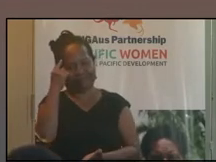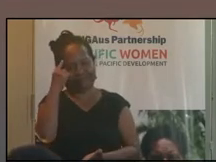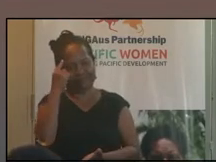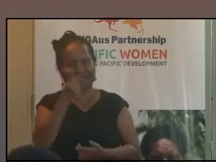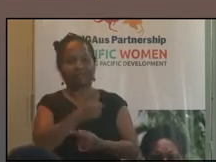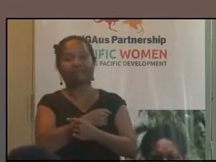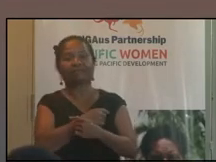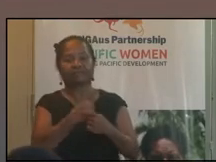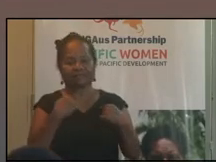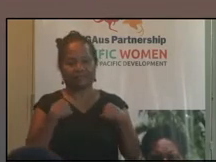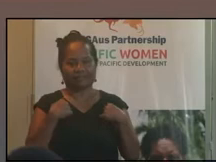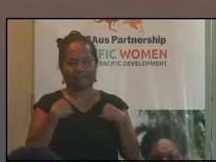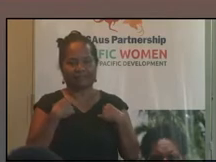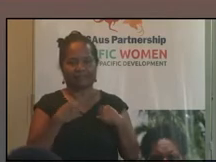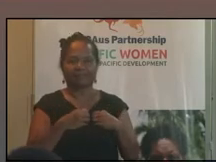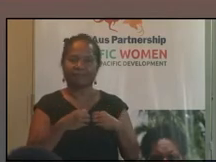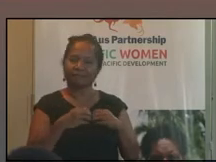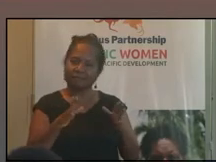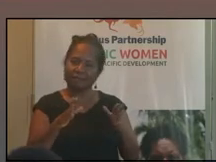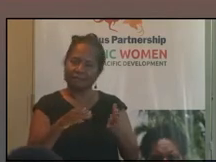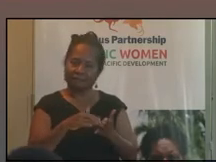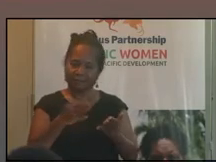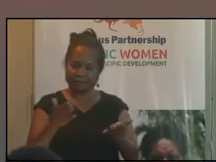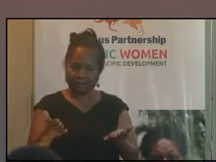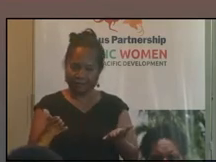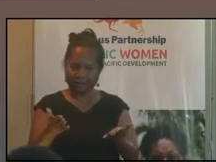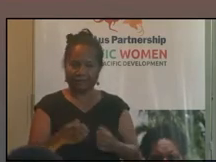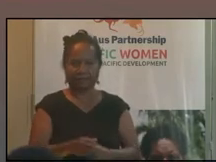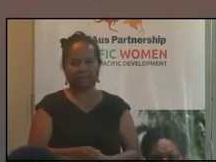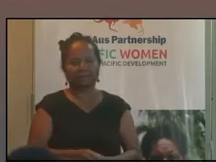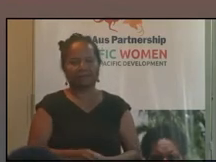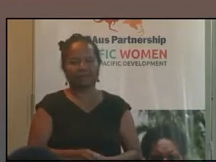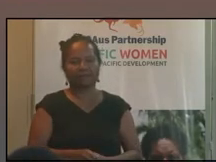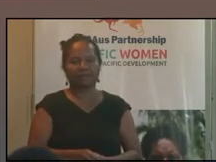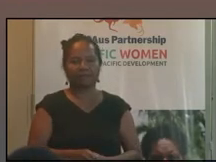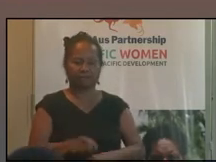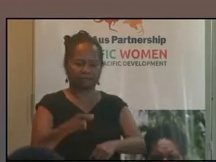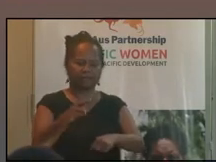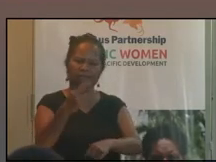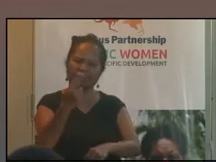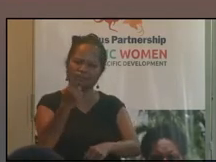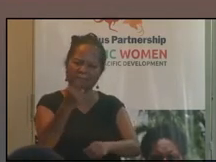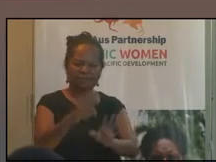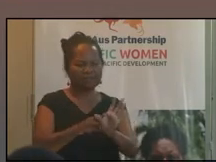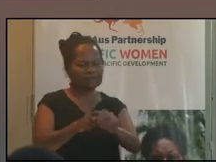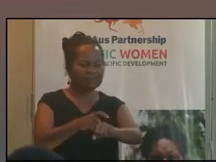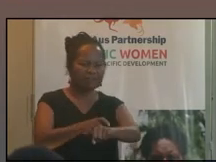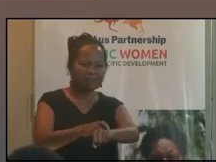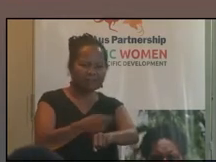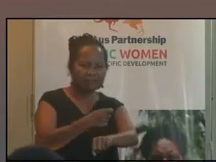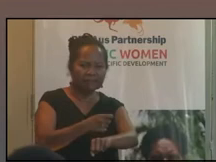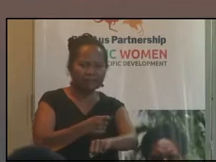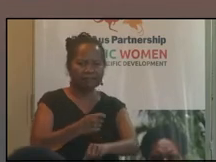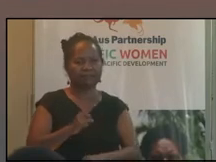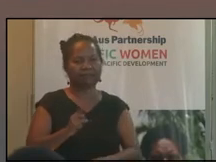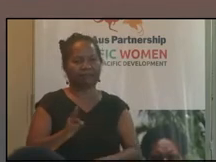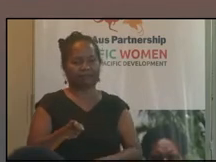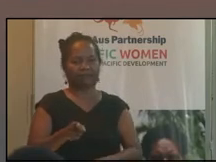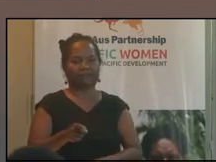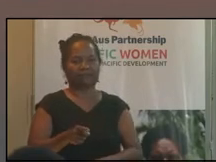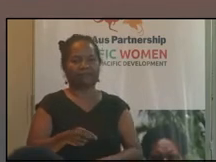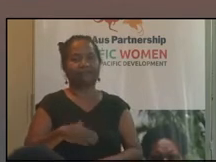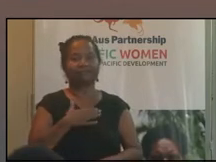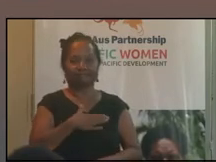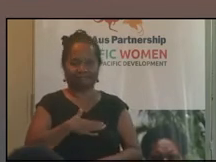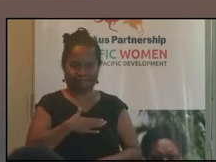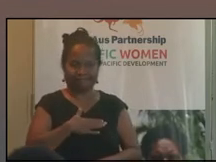point in time where the current government is unfortunately came in 2 years late. But they are interested, they're supportive, they want to